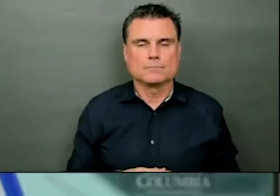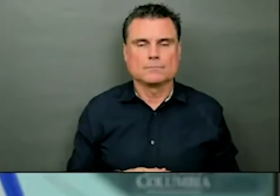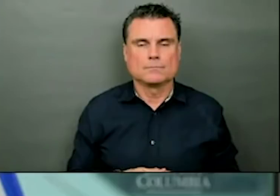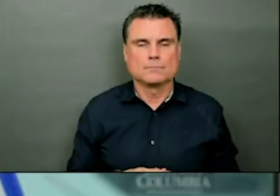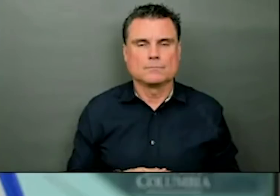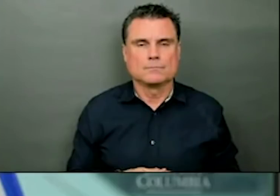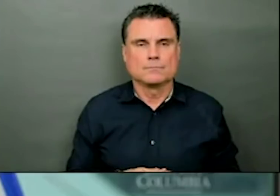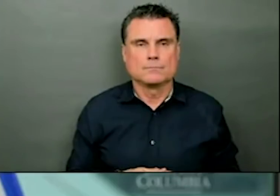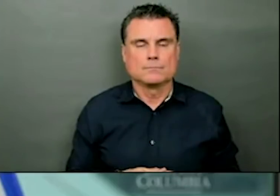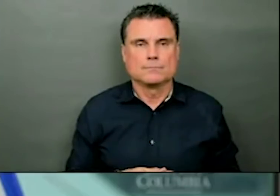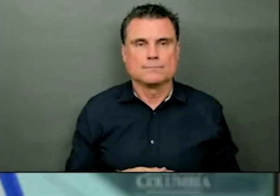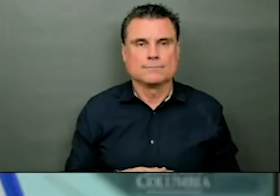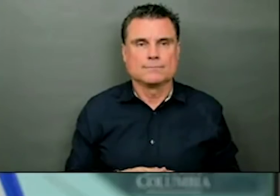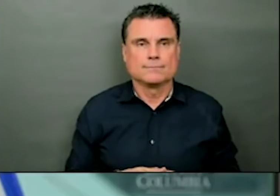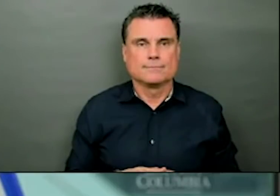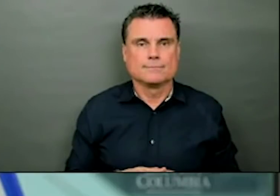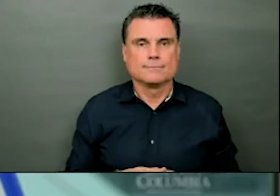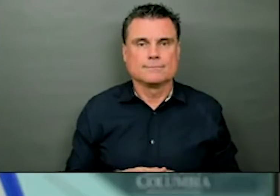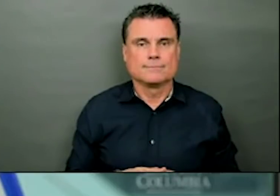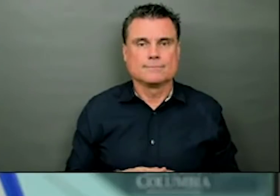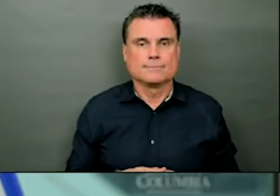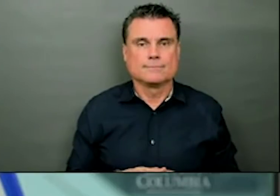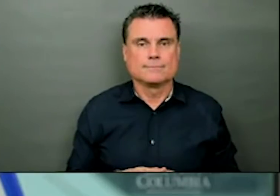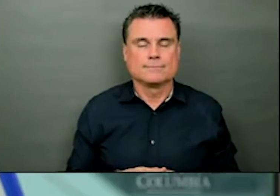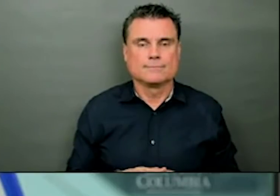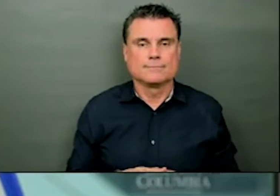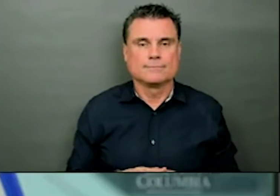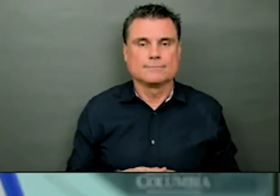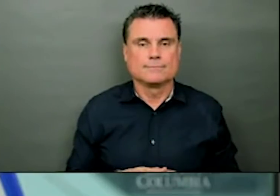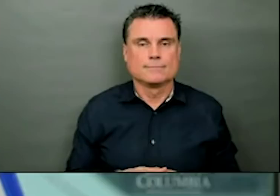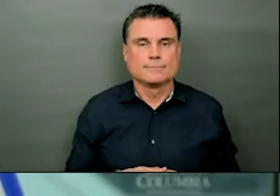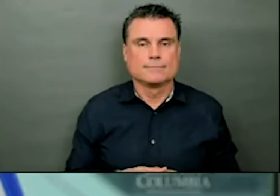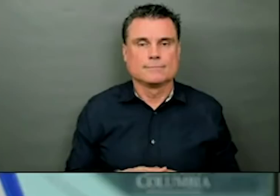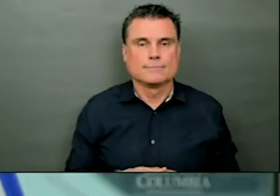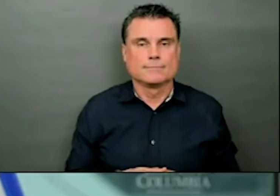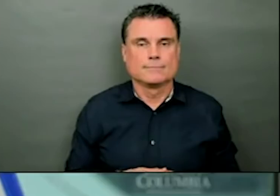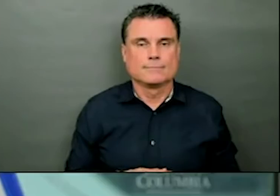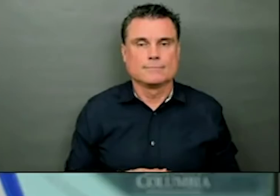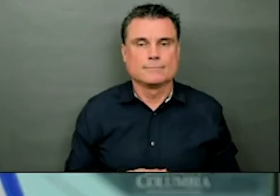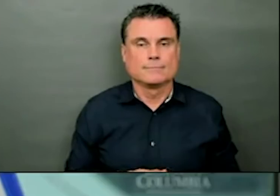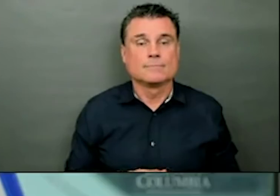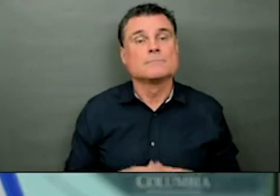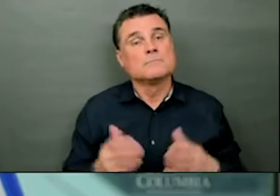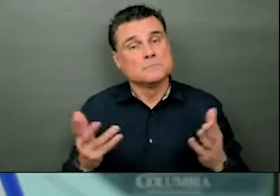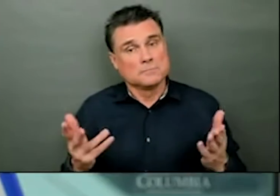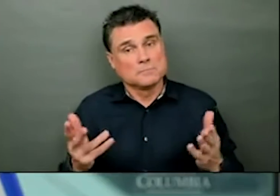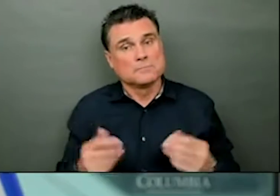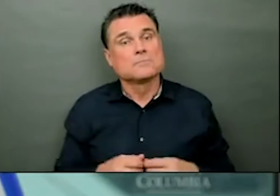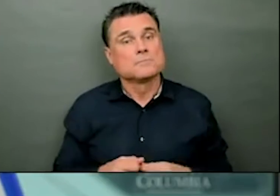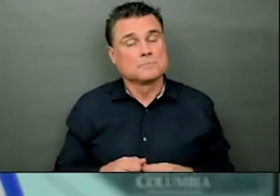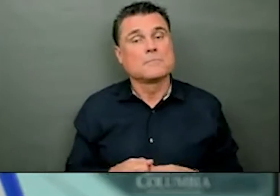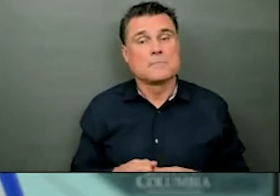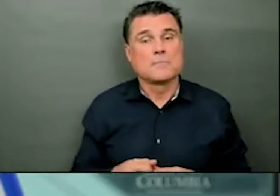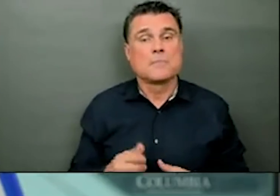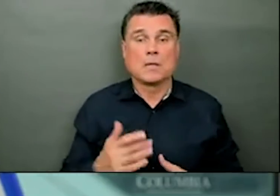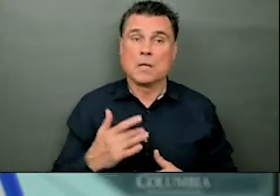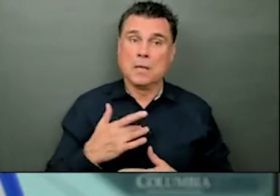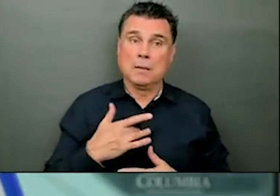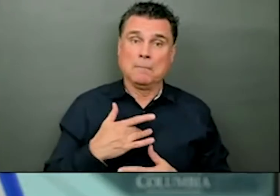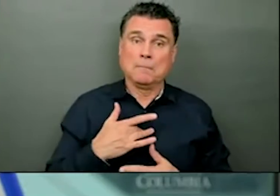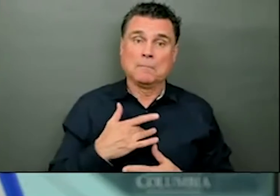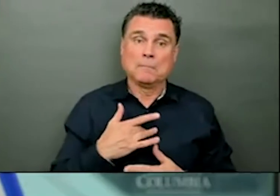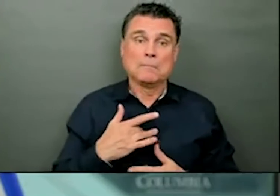expect. In this briefing every week, we bring you up to date on progress on our surgery renewal